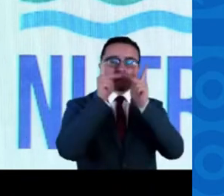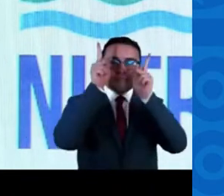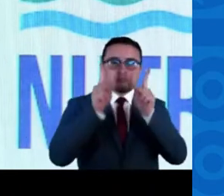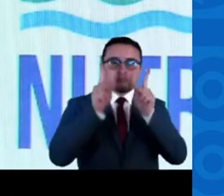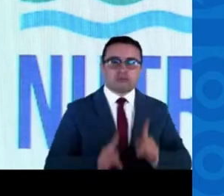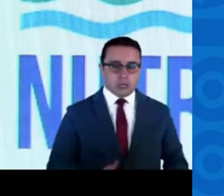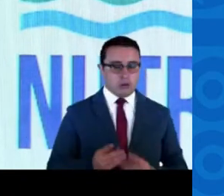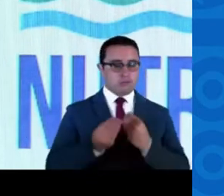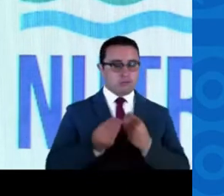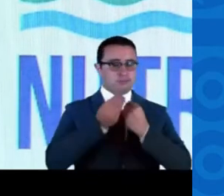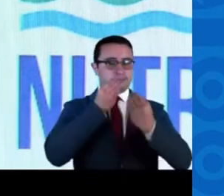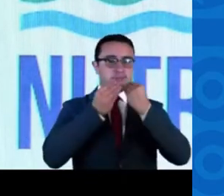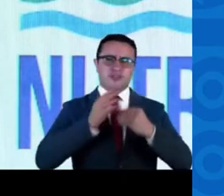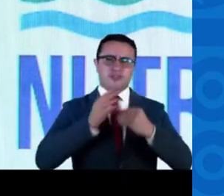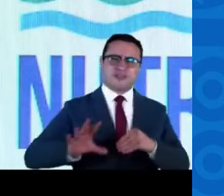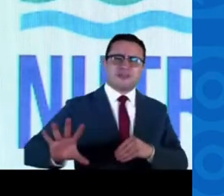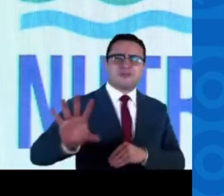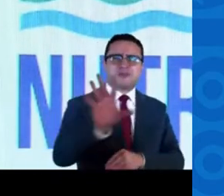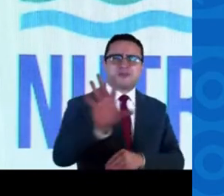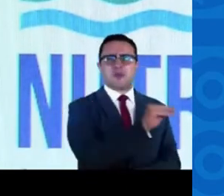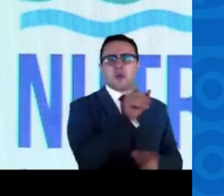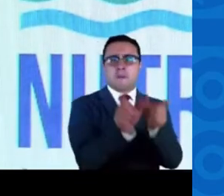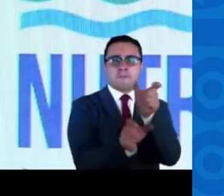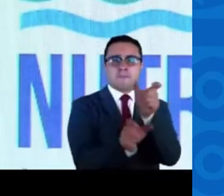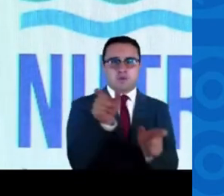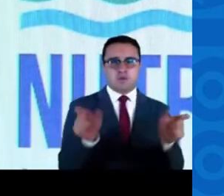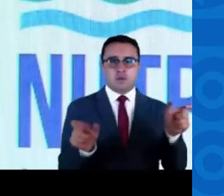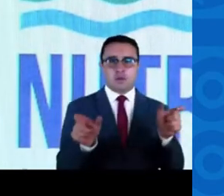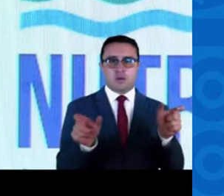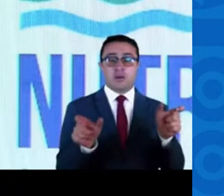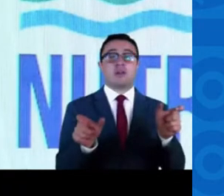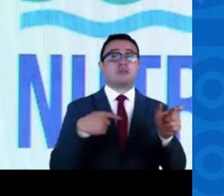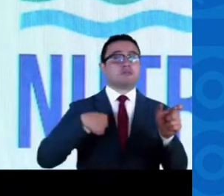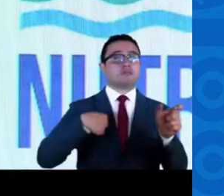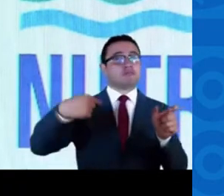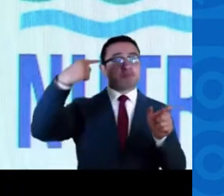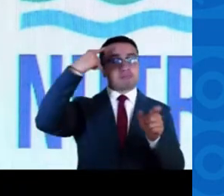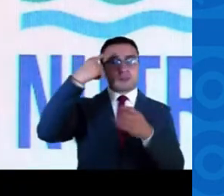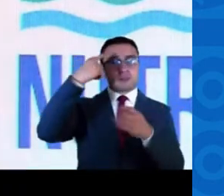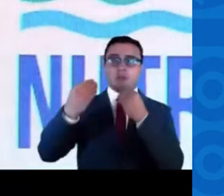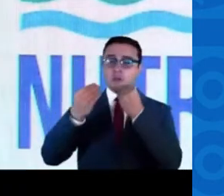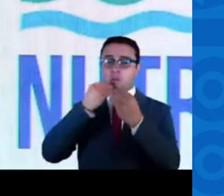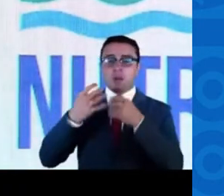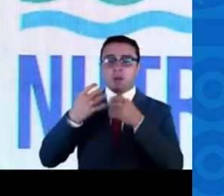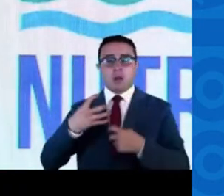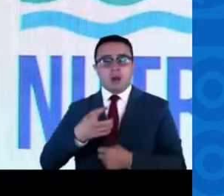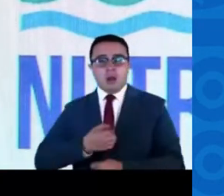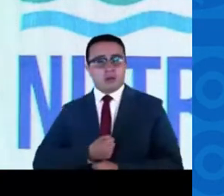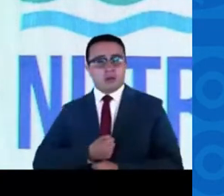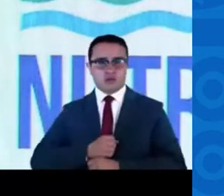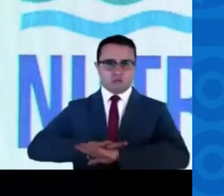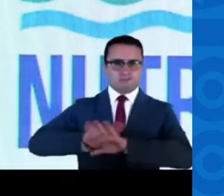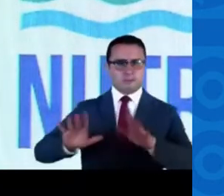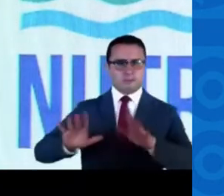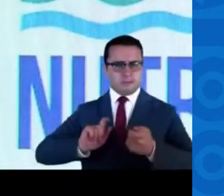ensure the human right to nutrition for all citizens, promoting a transformative